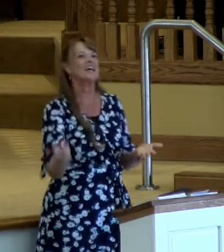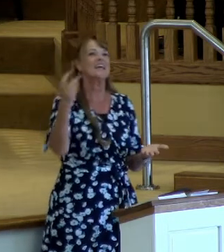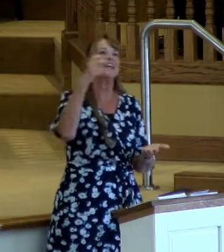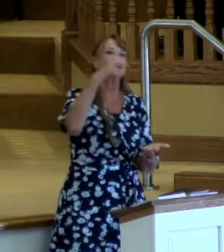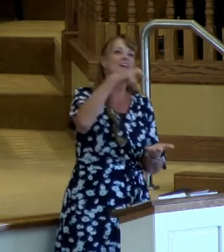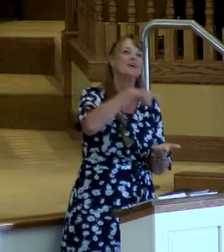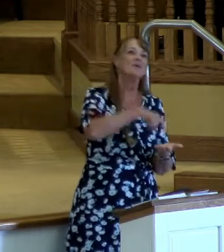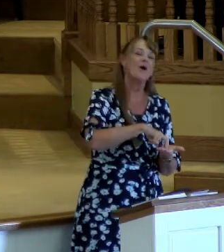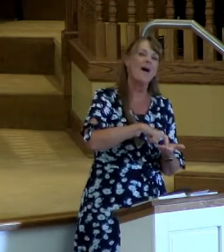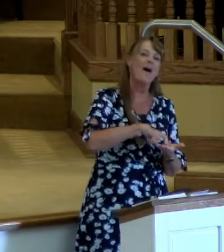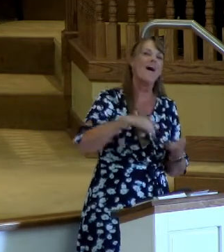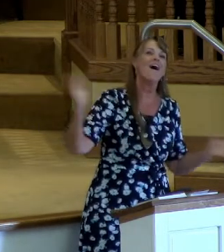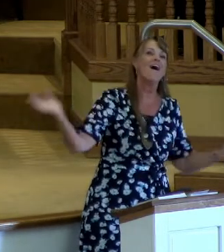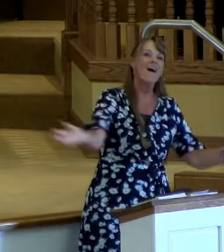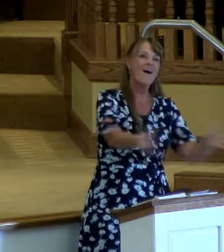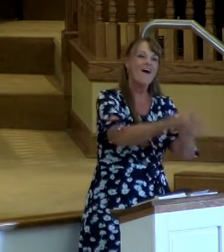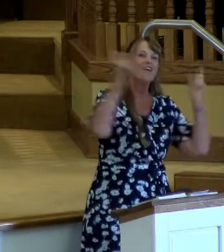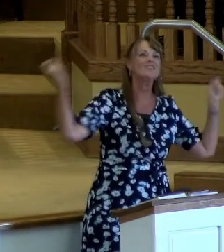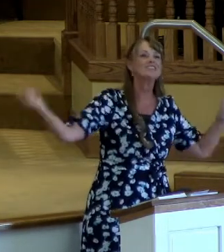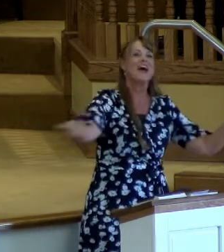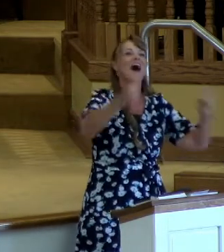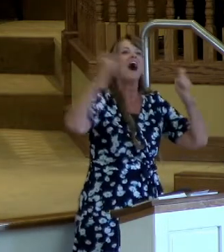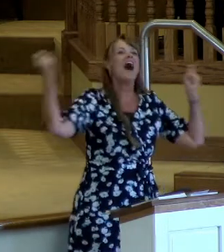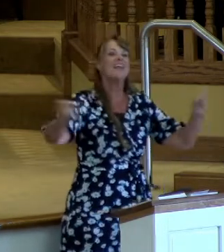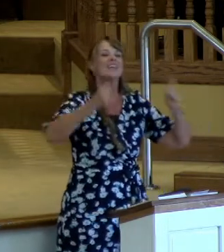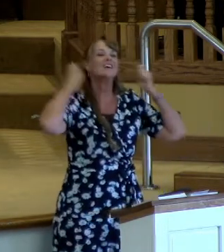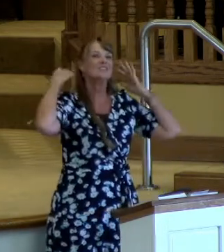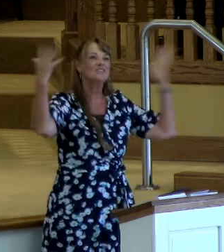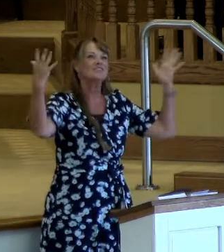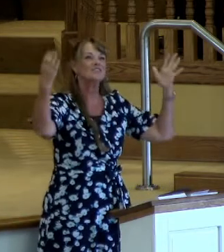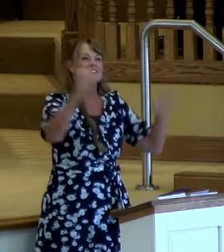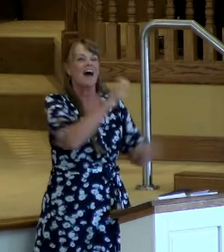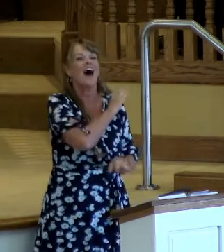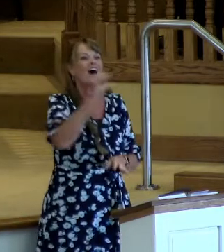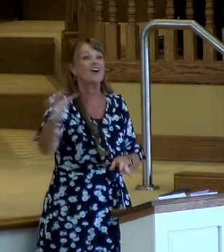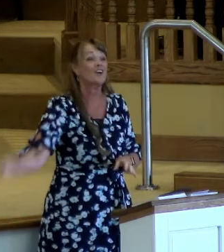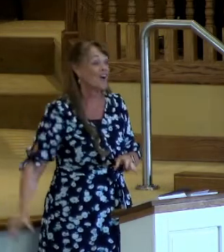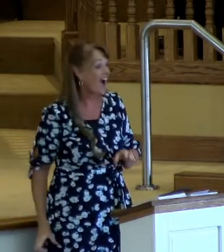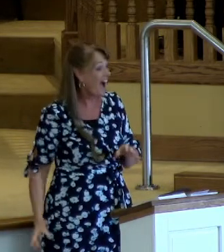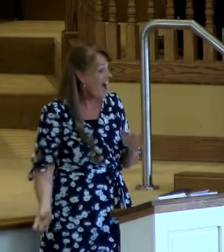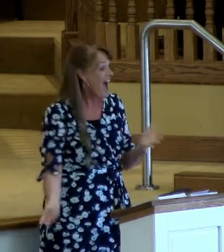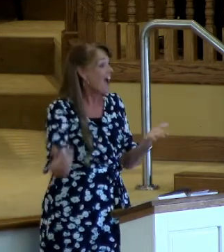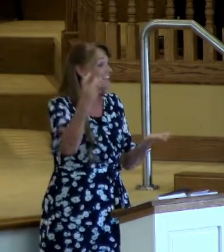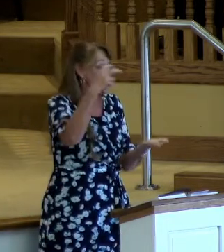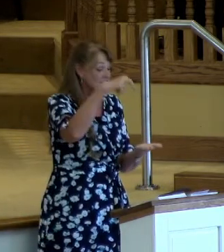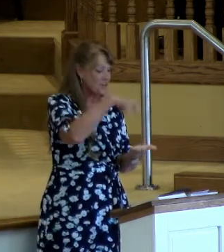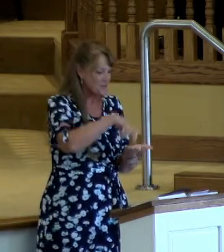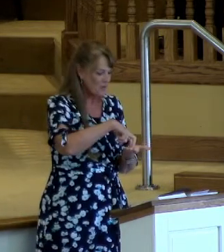arose, he arose, hallelujah,